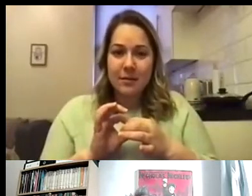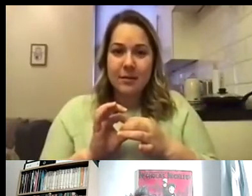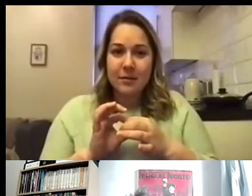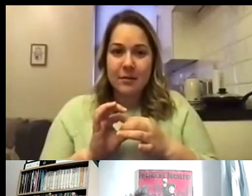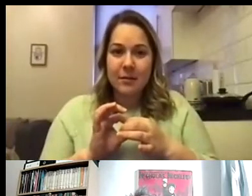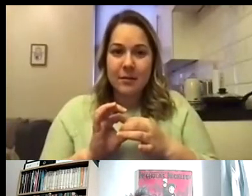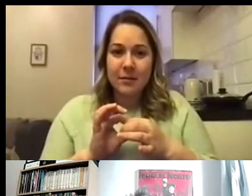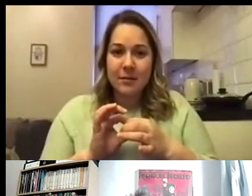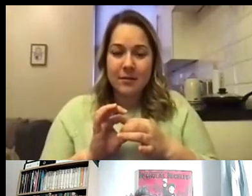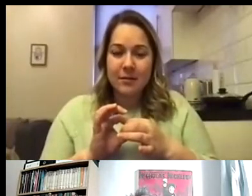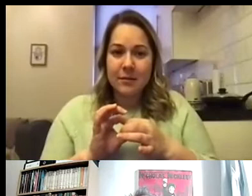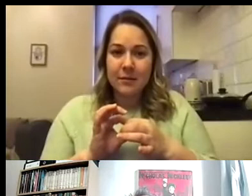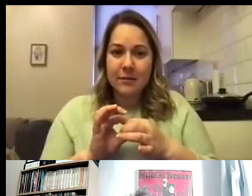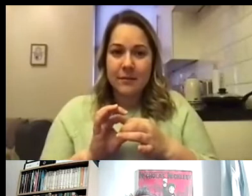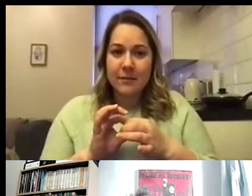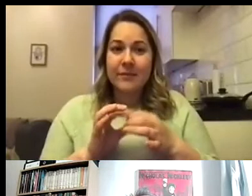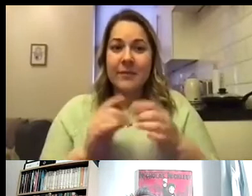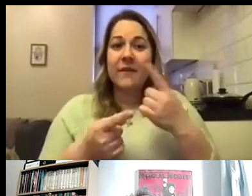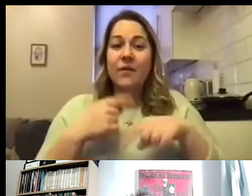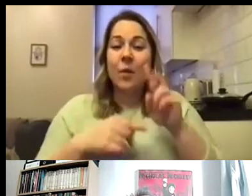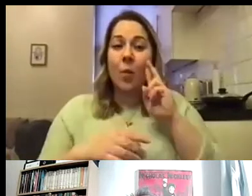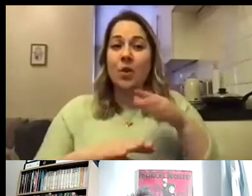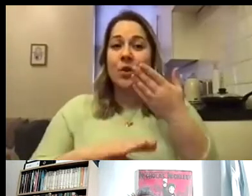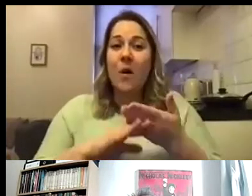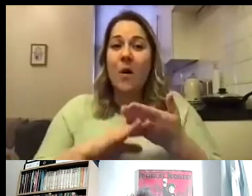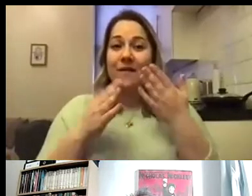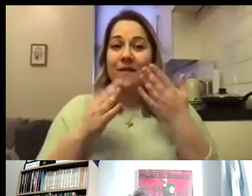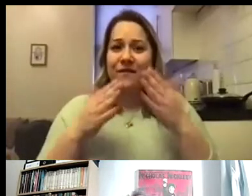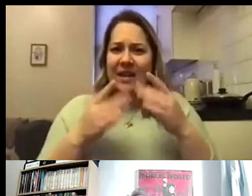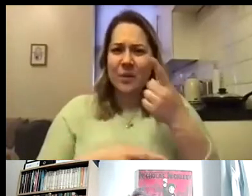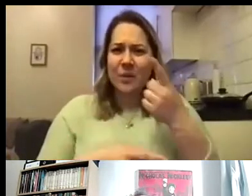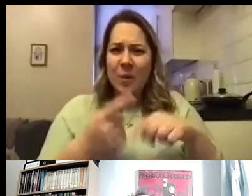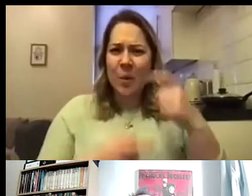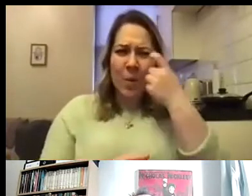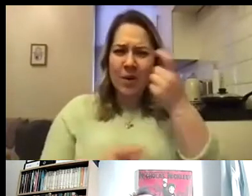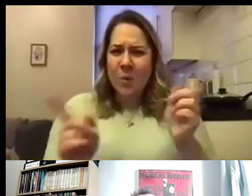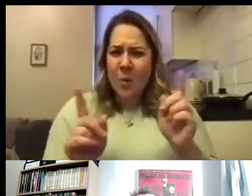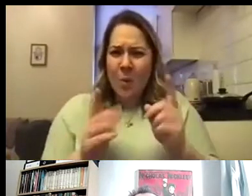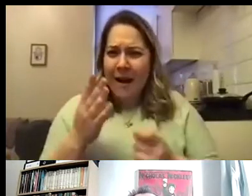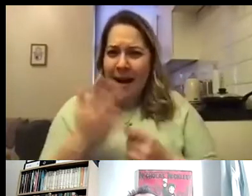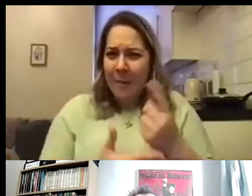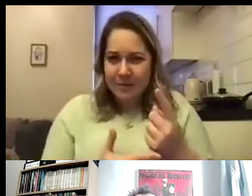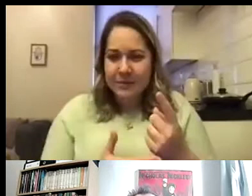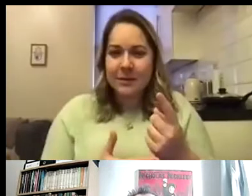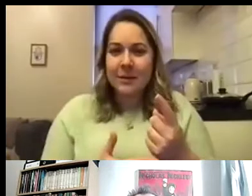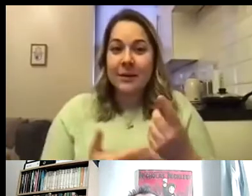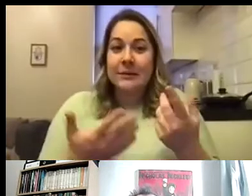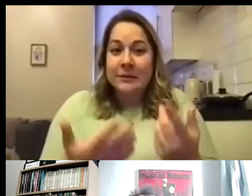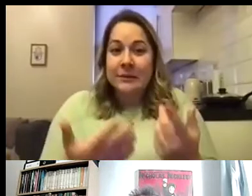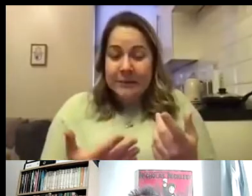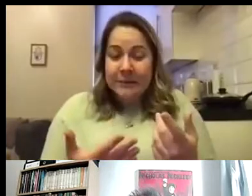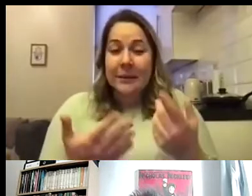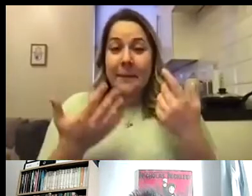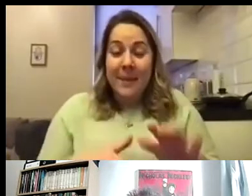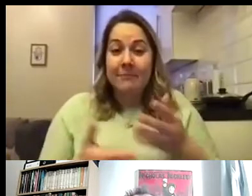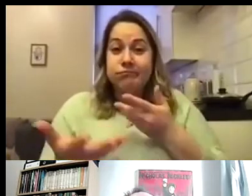note. For anyone watching this on Facebook and wondering what on earth I'm talking about, we were well underway with